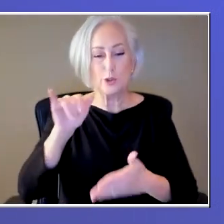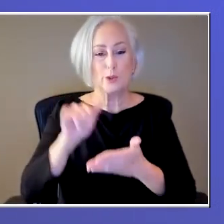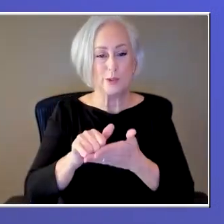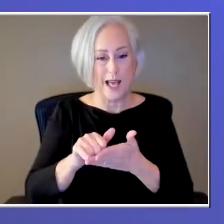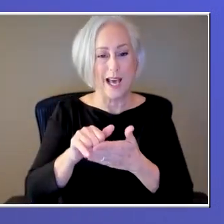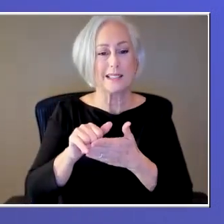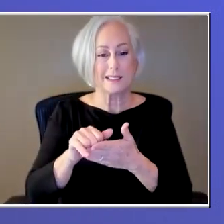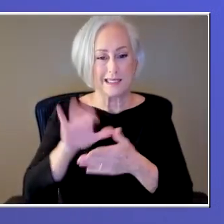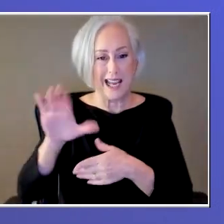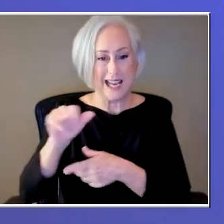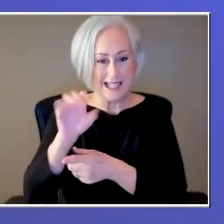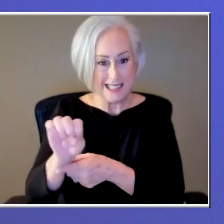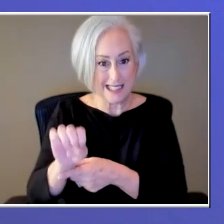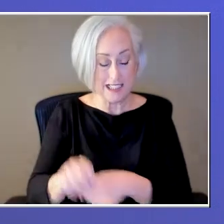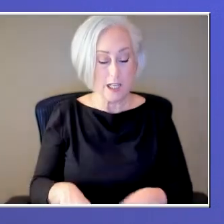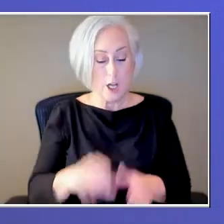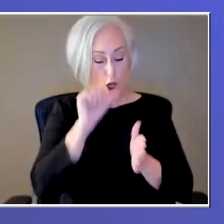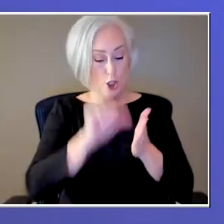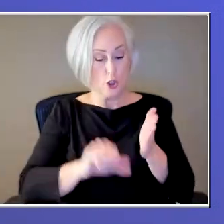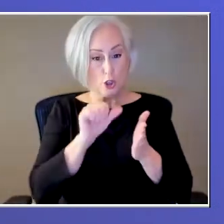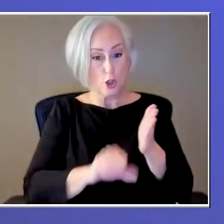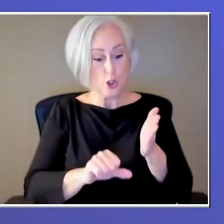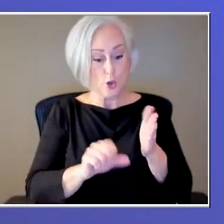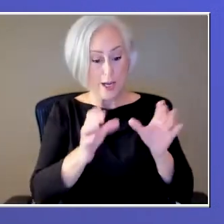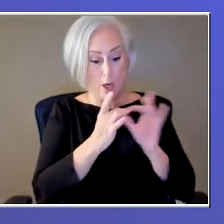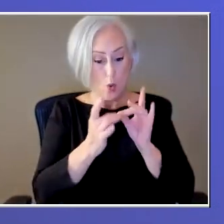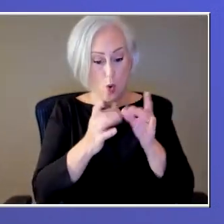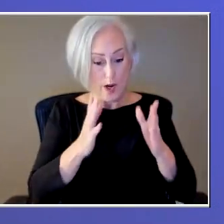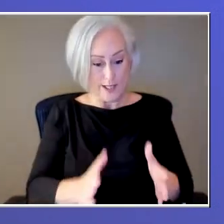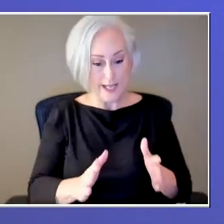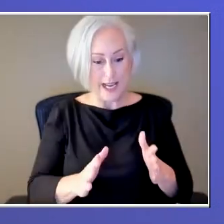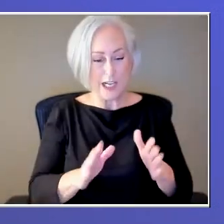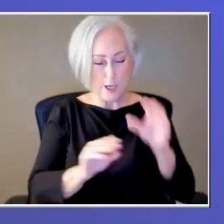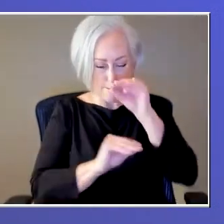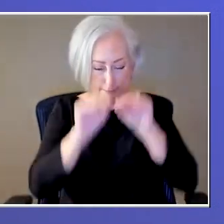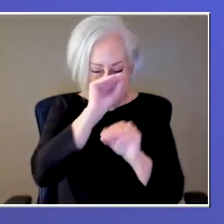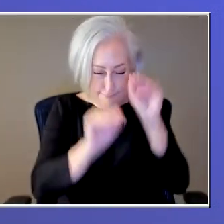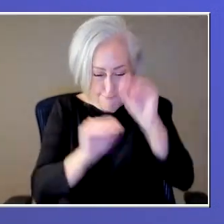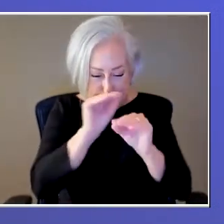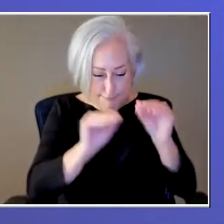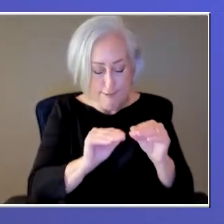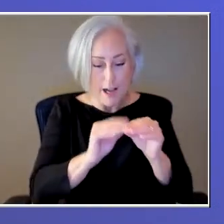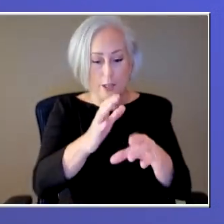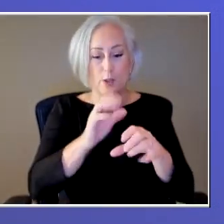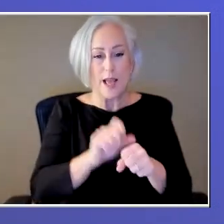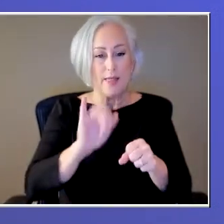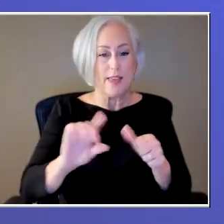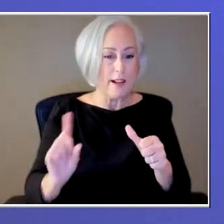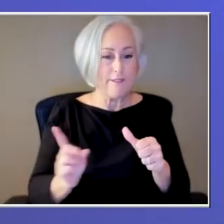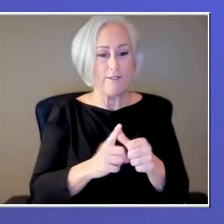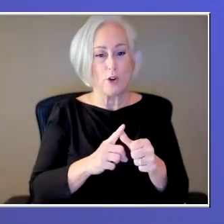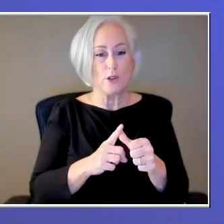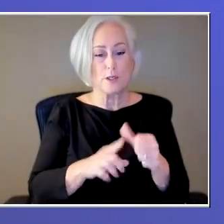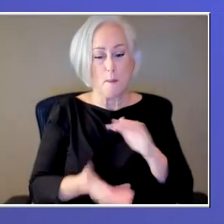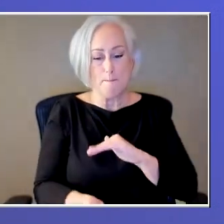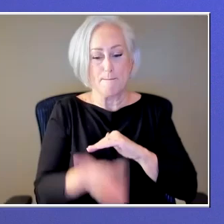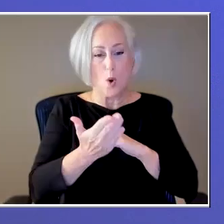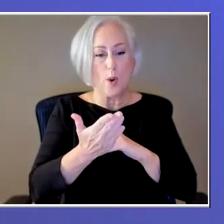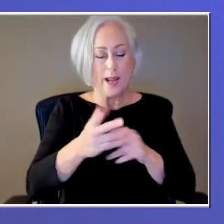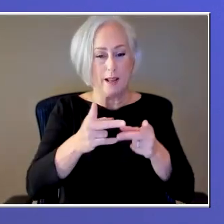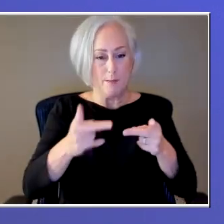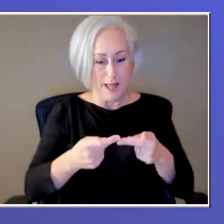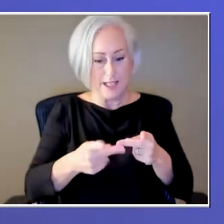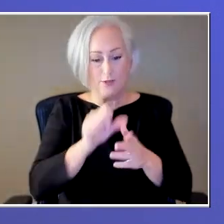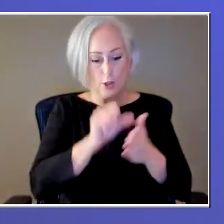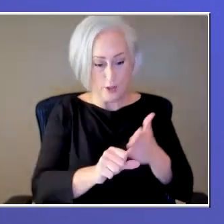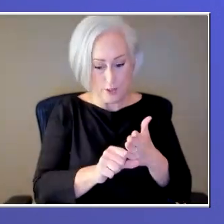OR scheduler who moved mountains in order to get us that coveted first case spot in the OR. And then we had cell processing